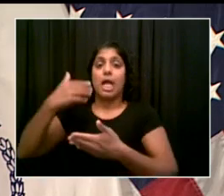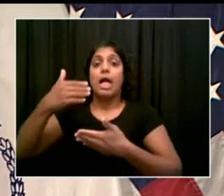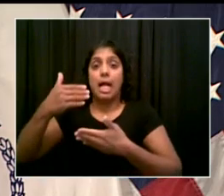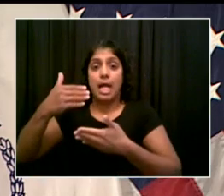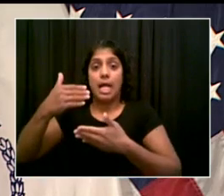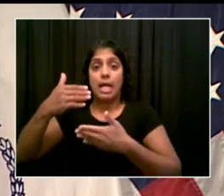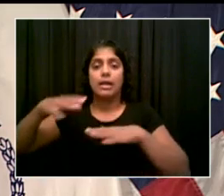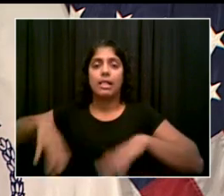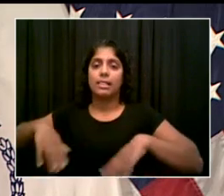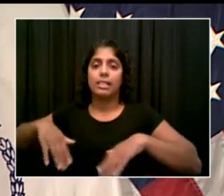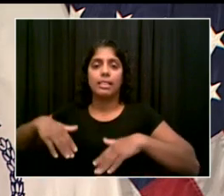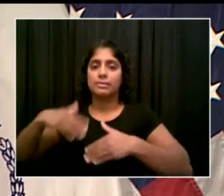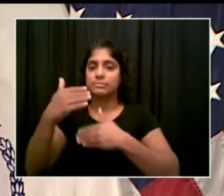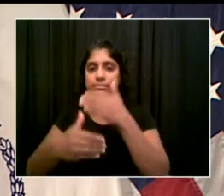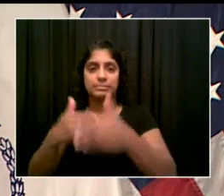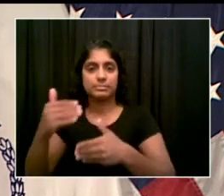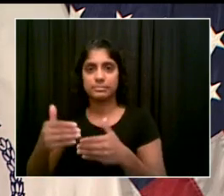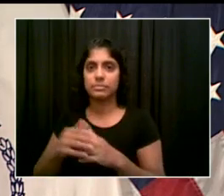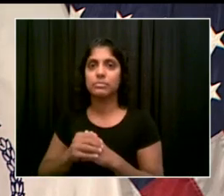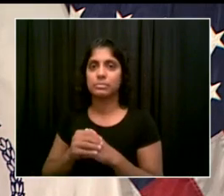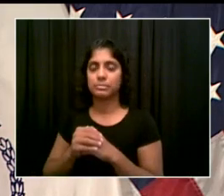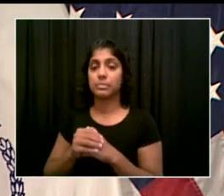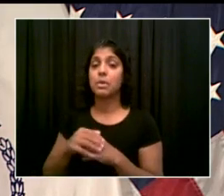the state so we can move forward quickly on that.